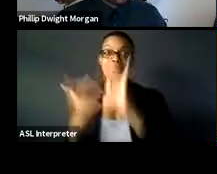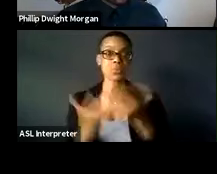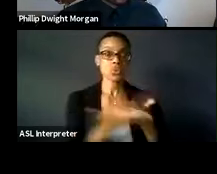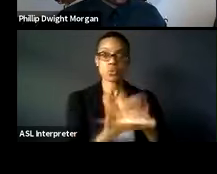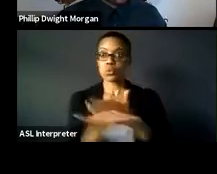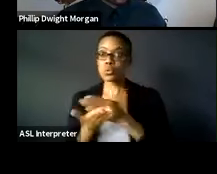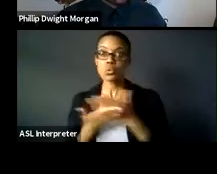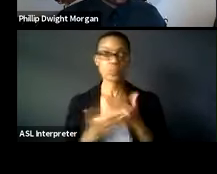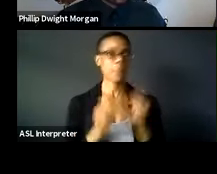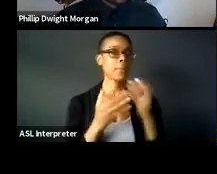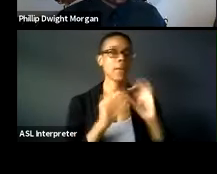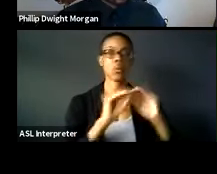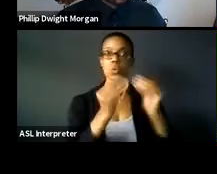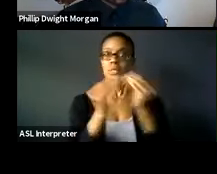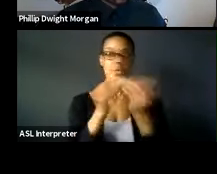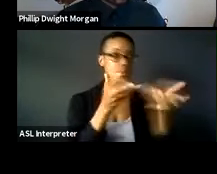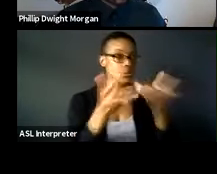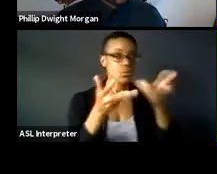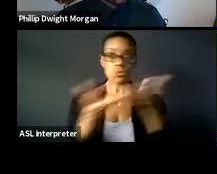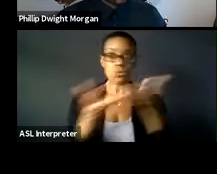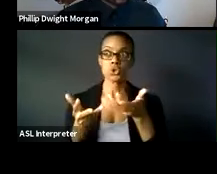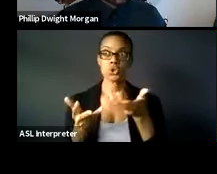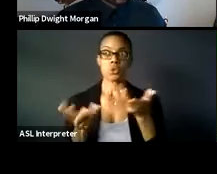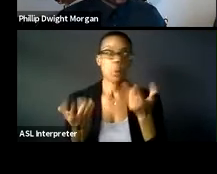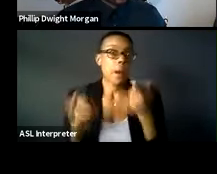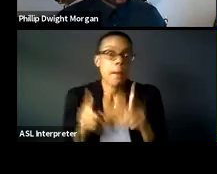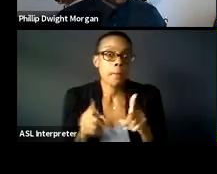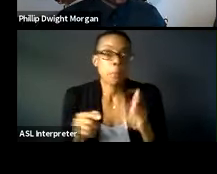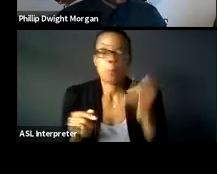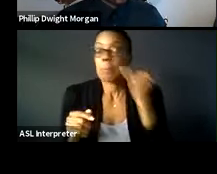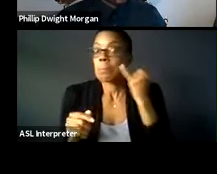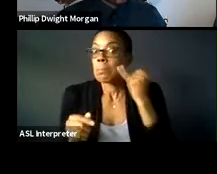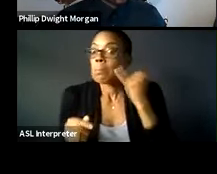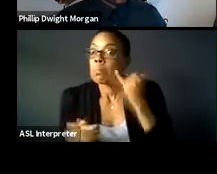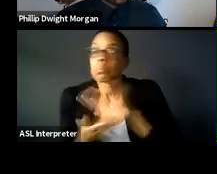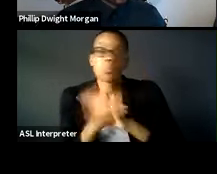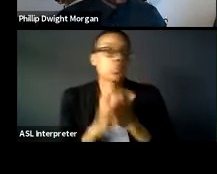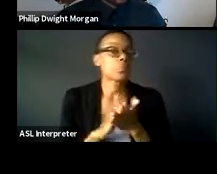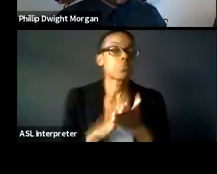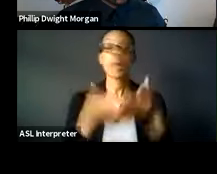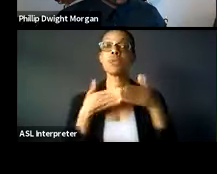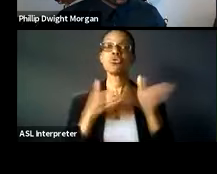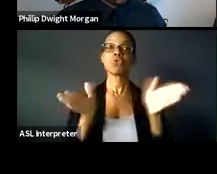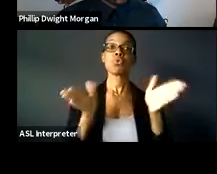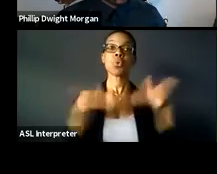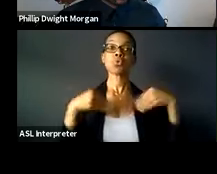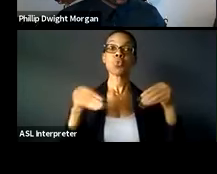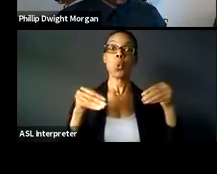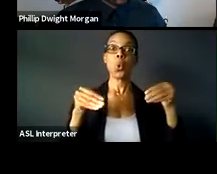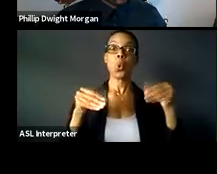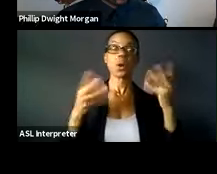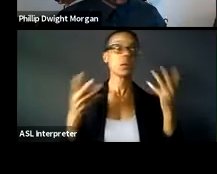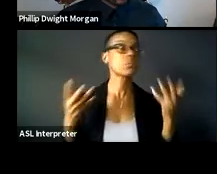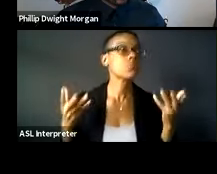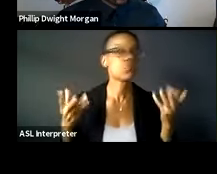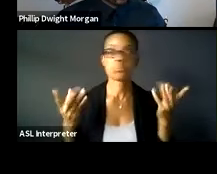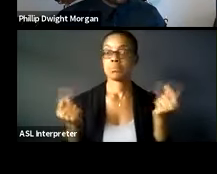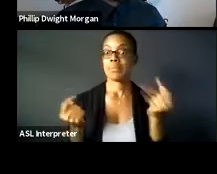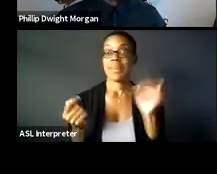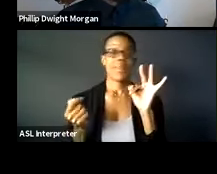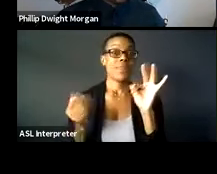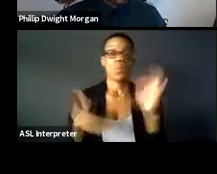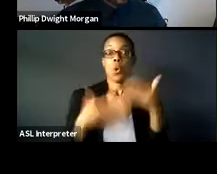a lot of organizations in the city. What would we look like if we were a general store? And what would we look like if we were offering